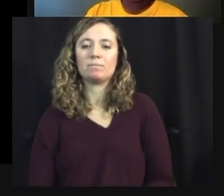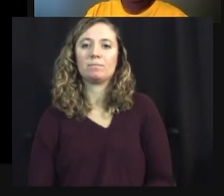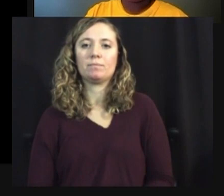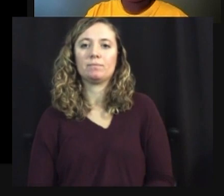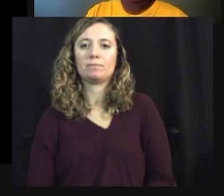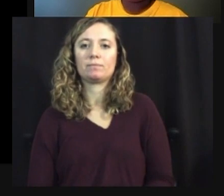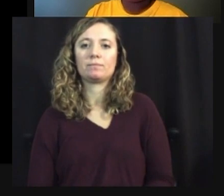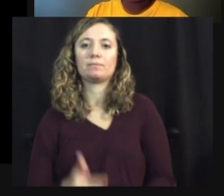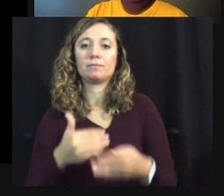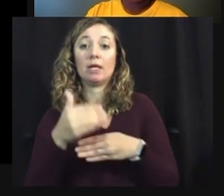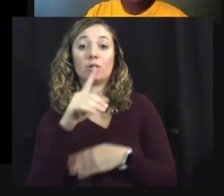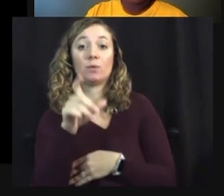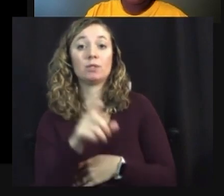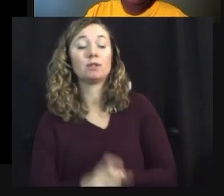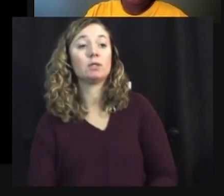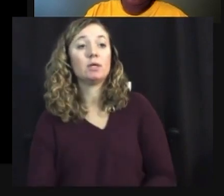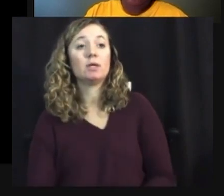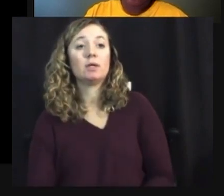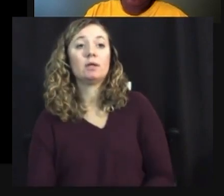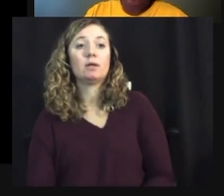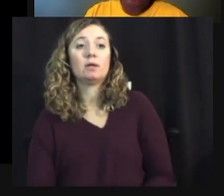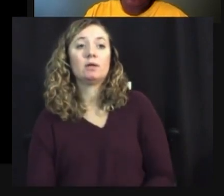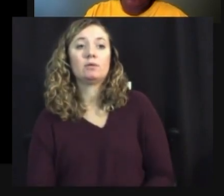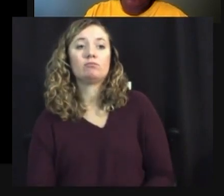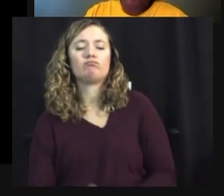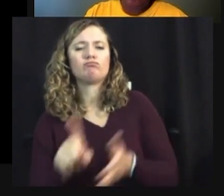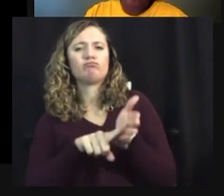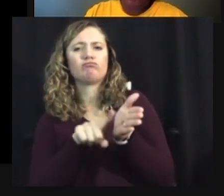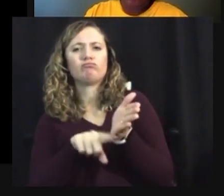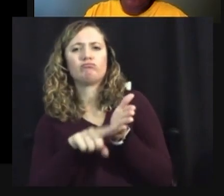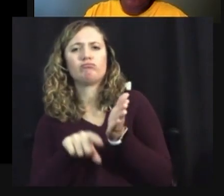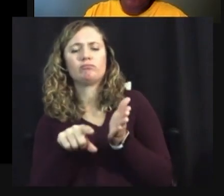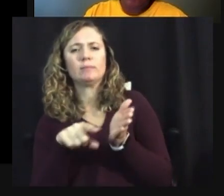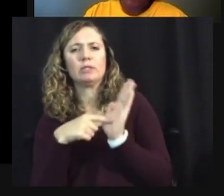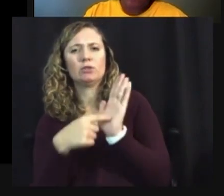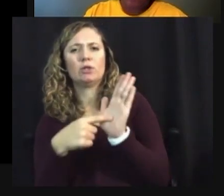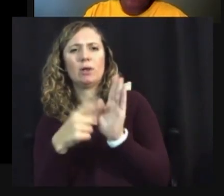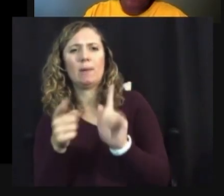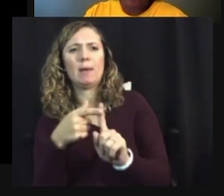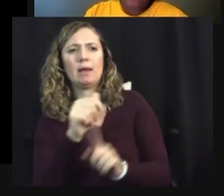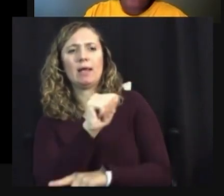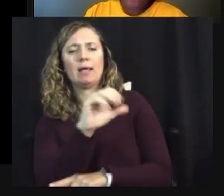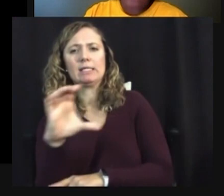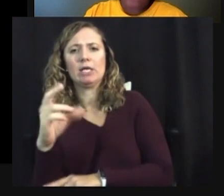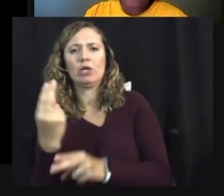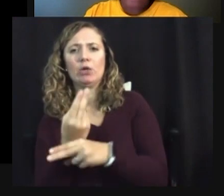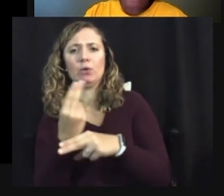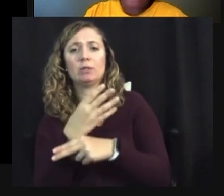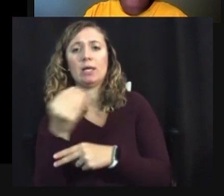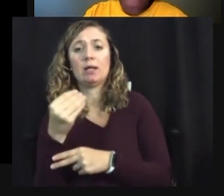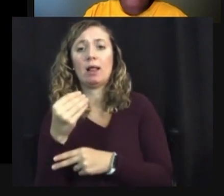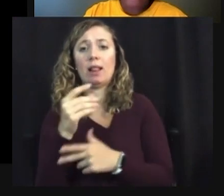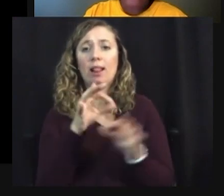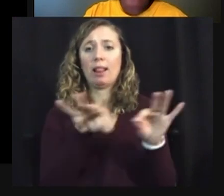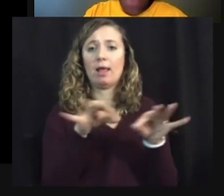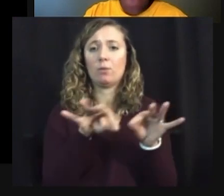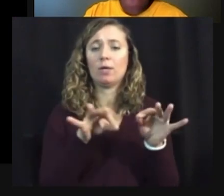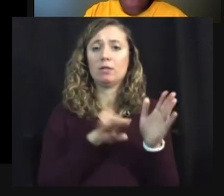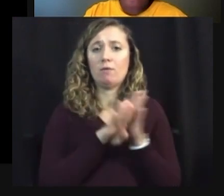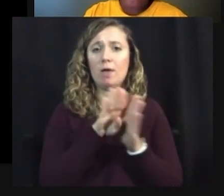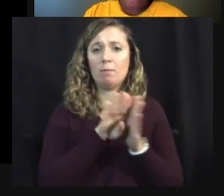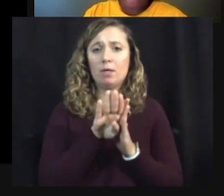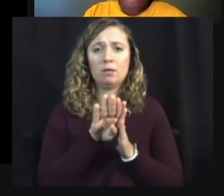Next question. What has research shown about AAC use and language development?